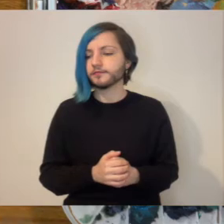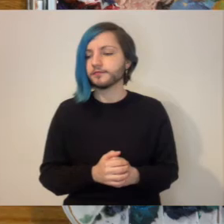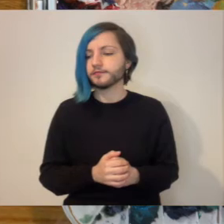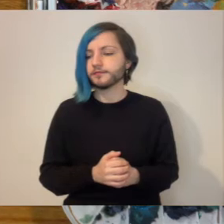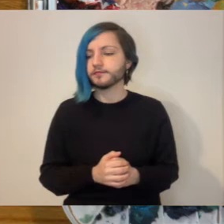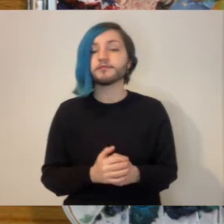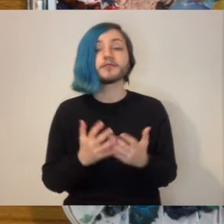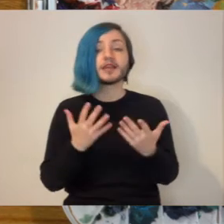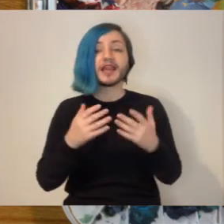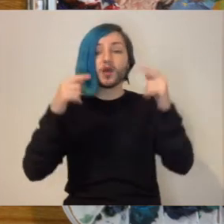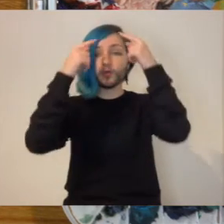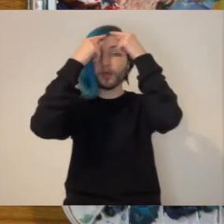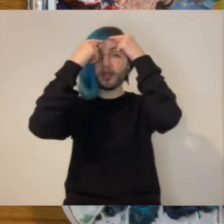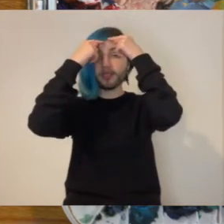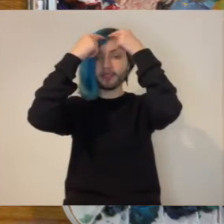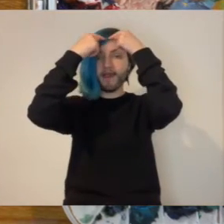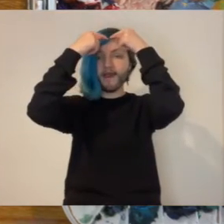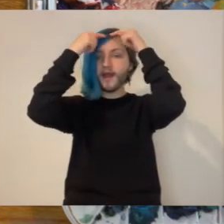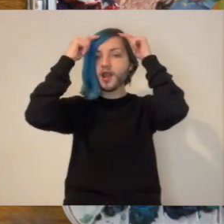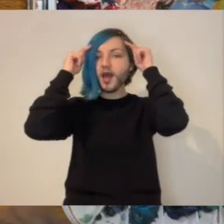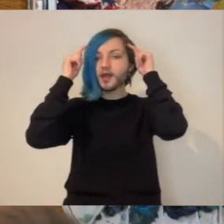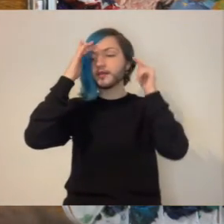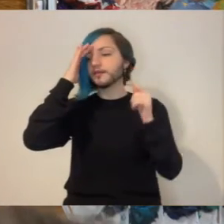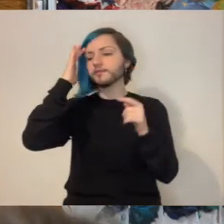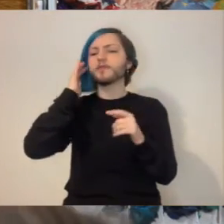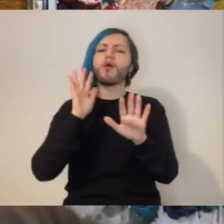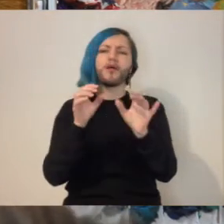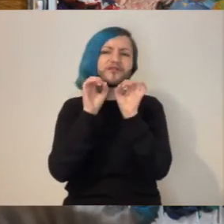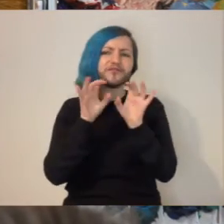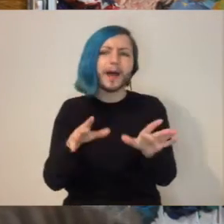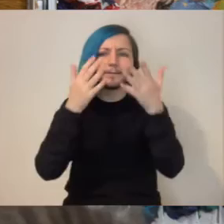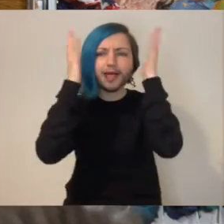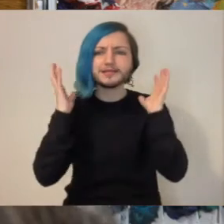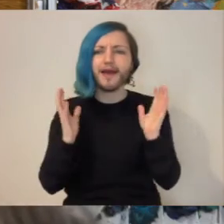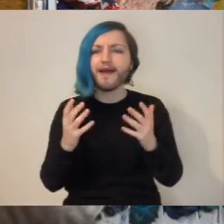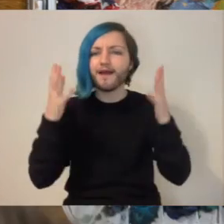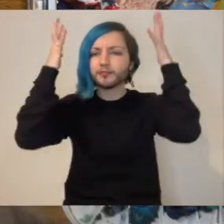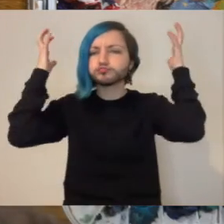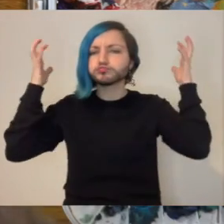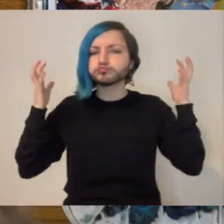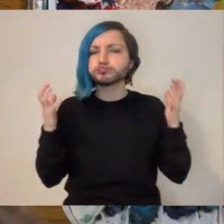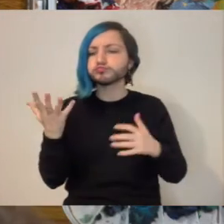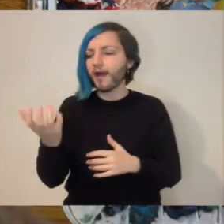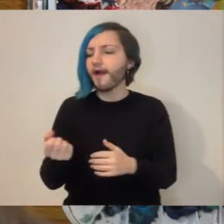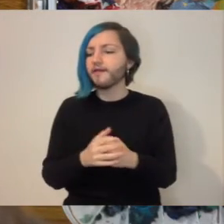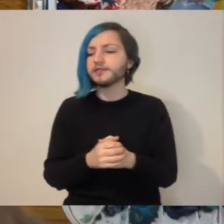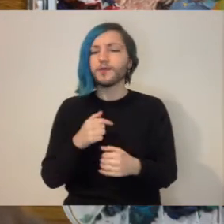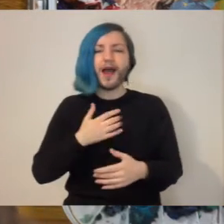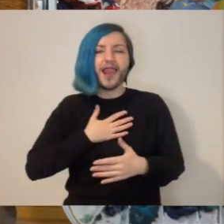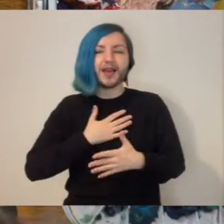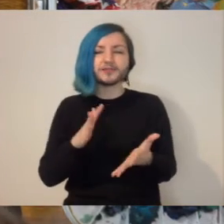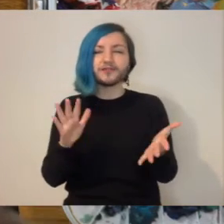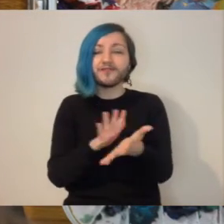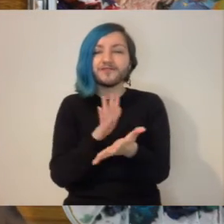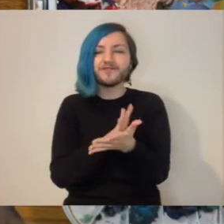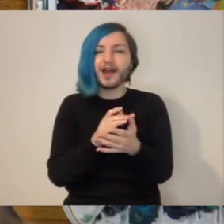and then the hairline, because it's going to start at the top here, and she's got fabulous hair, so I like to have a bit more fun with